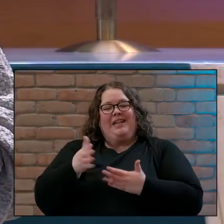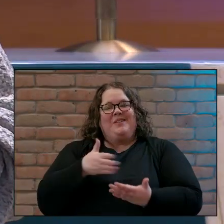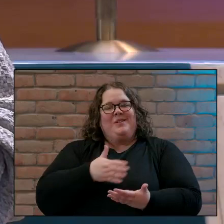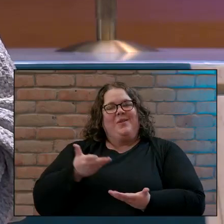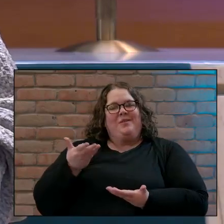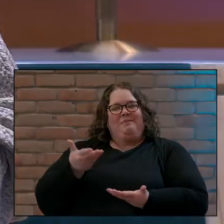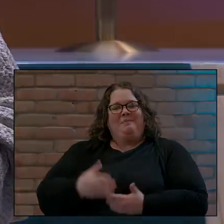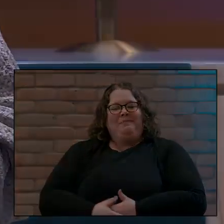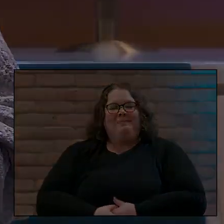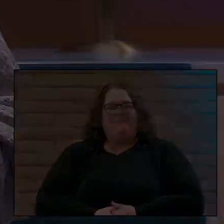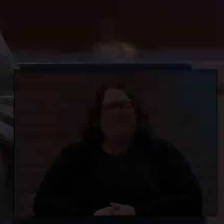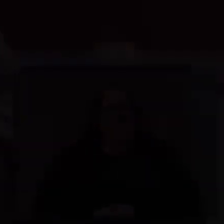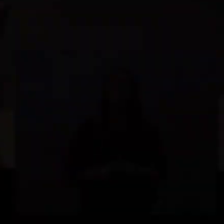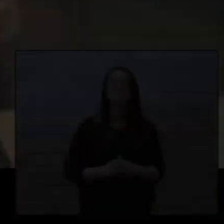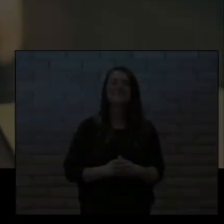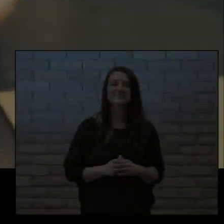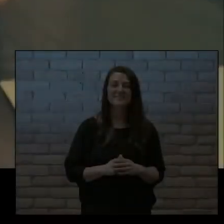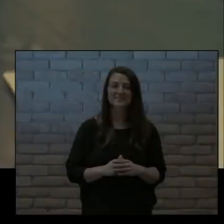song.